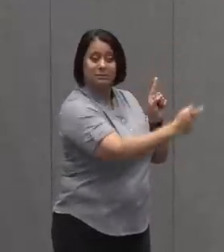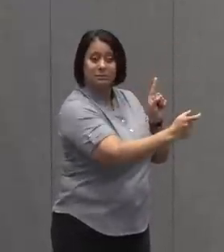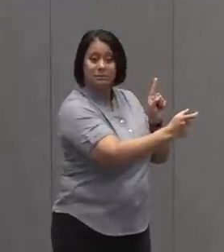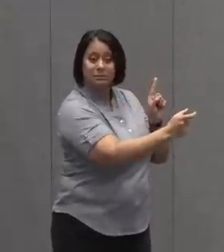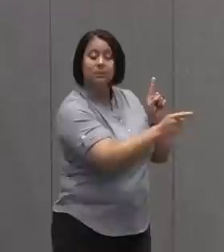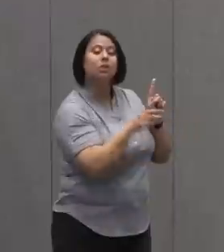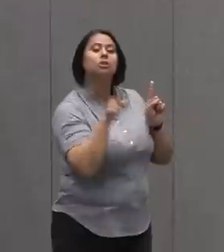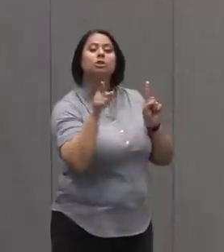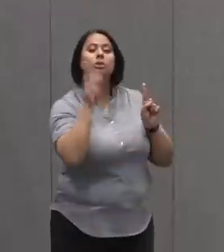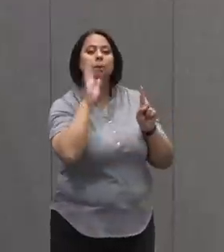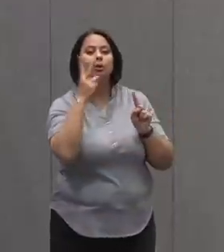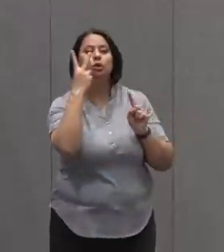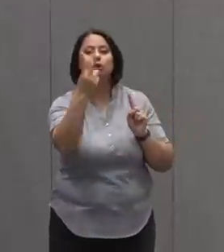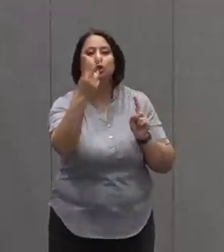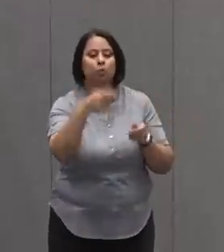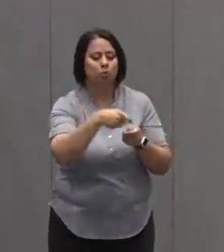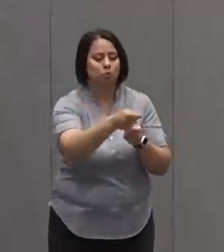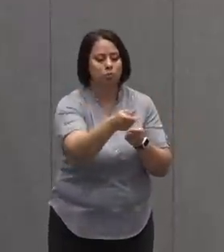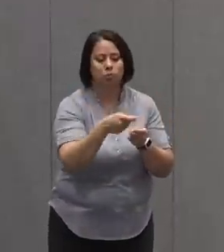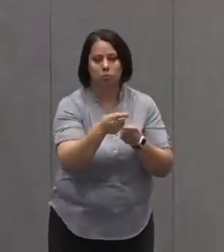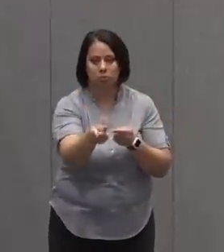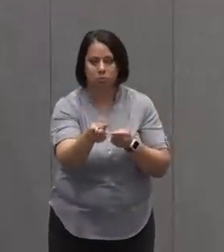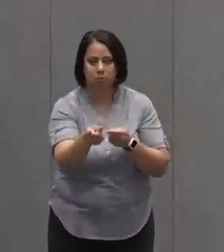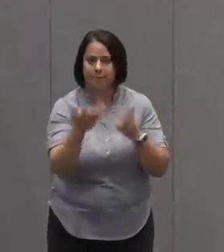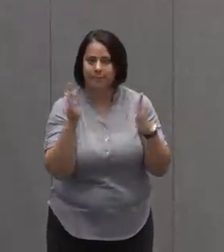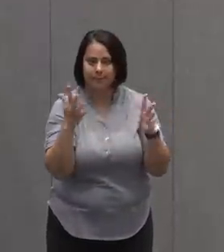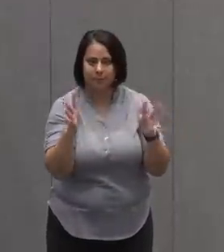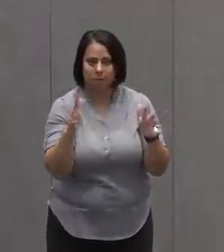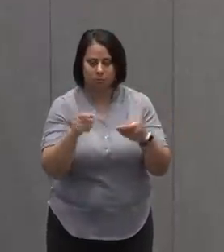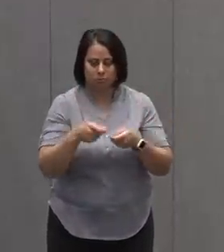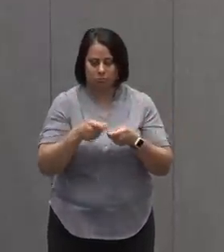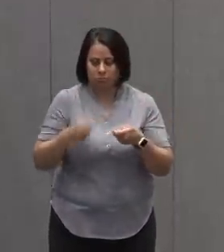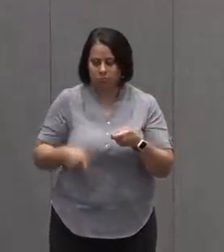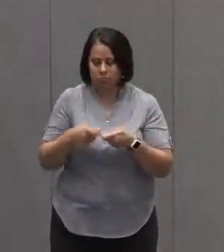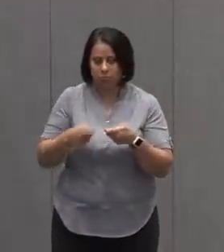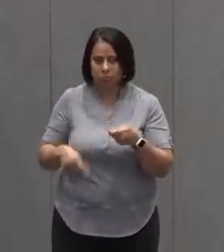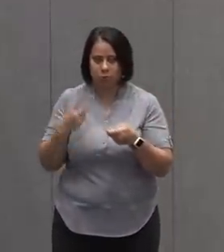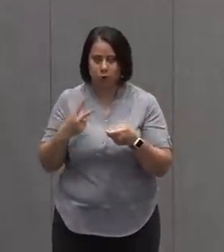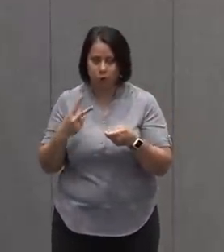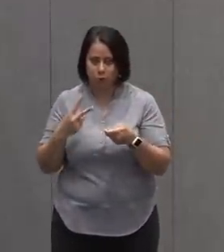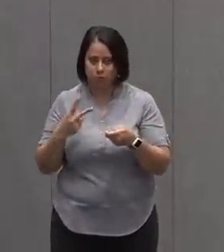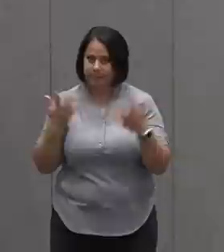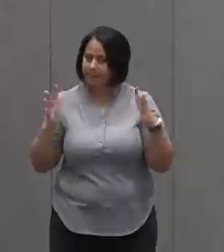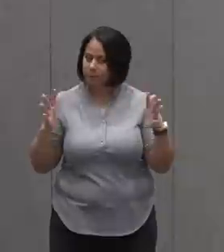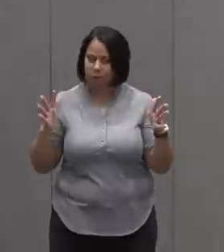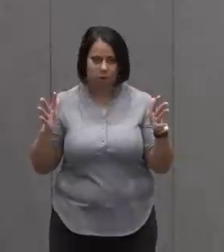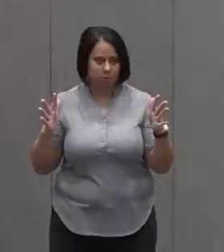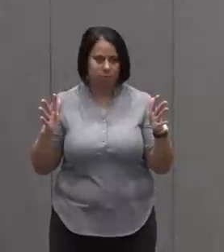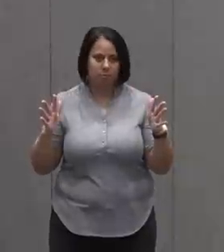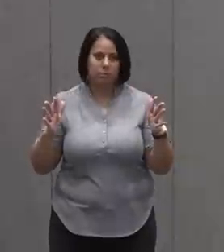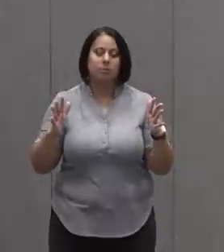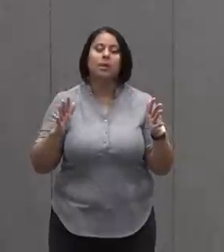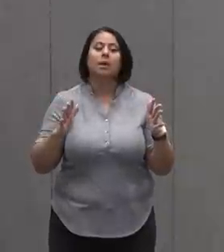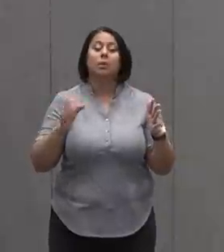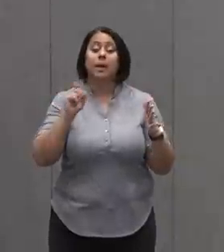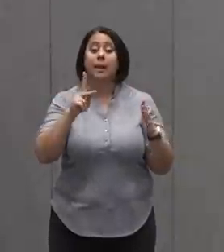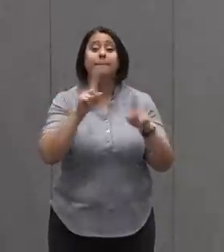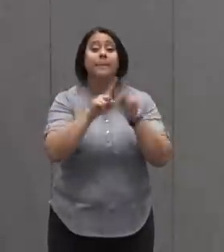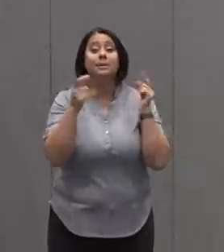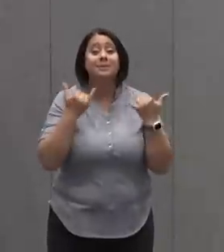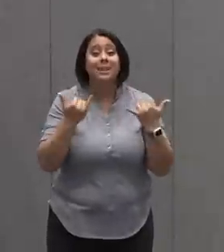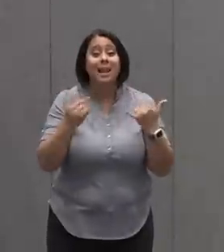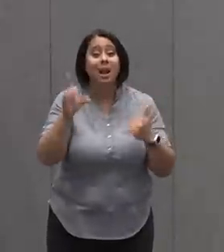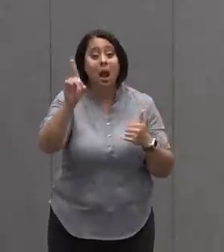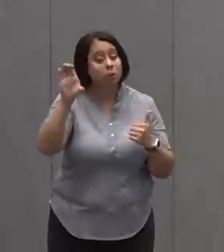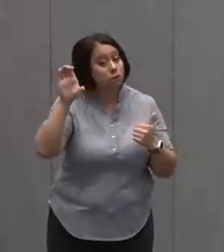out 2 cards, okay? Or we would only be selecting 2 cards from our piles. Because we're going to work into the hundreds, we're